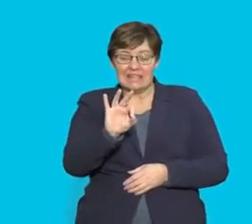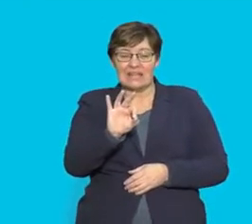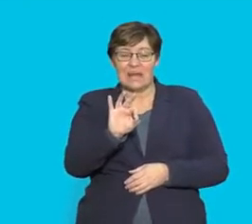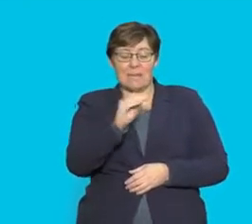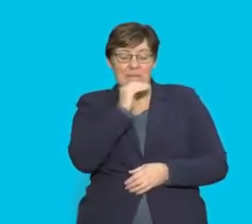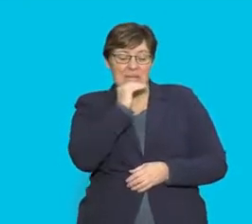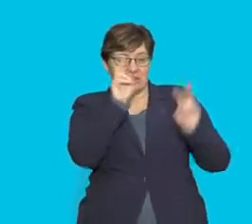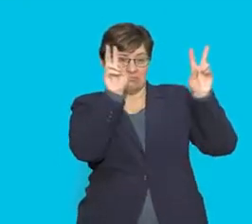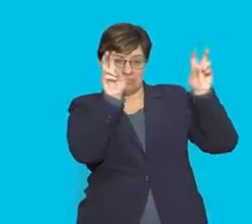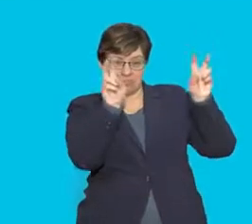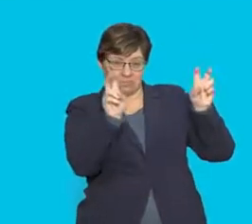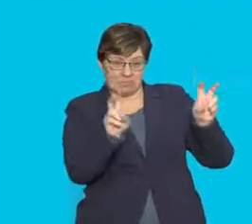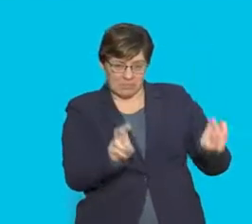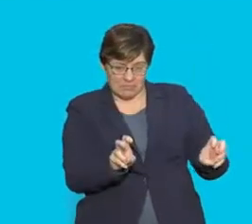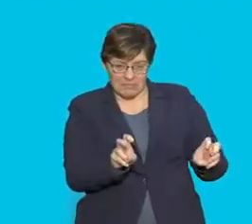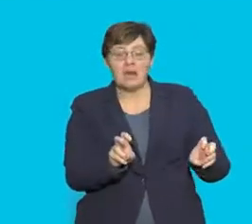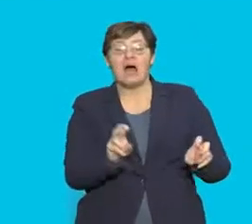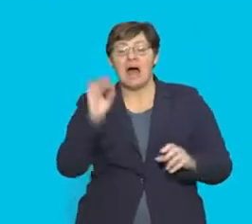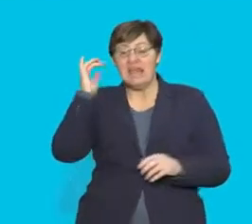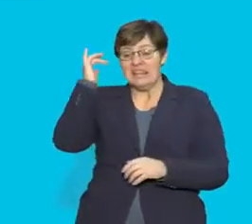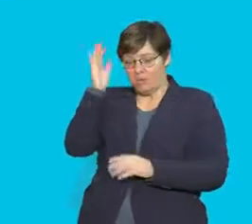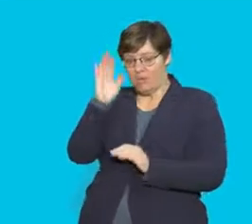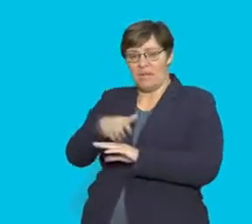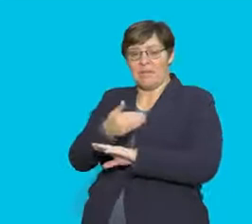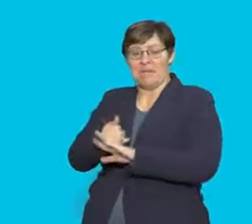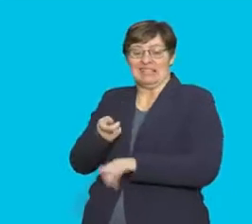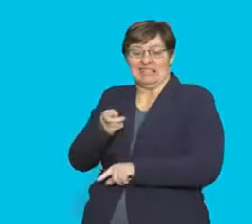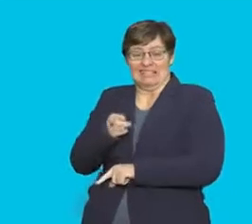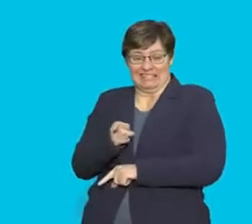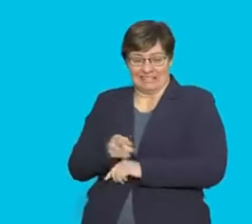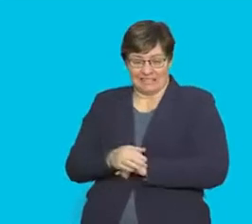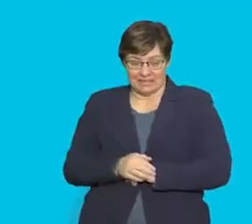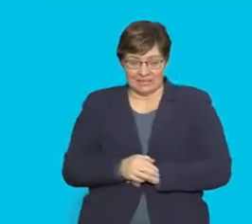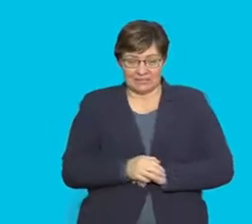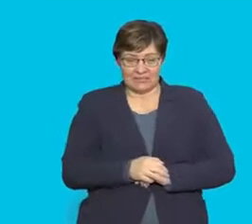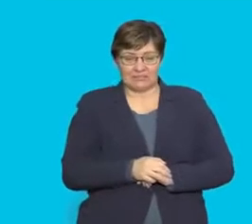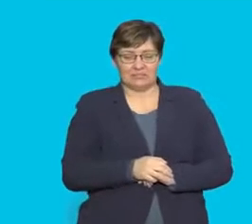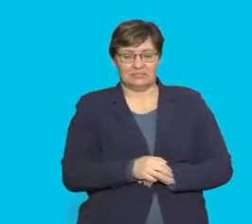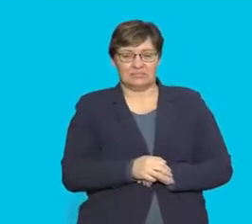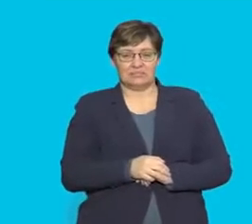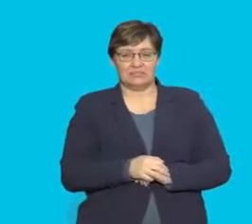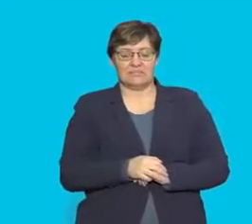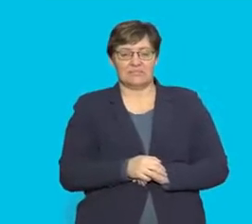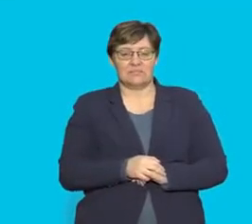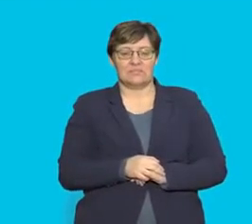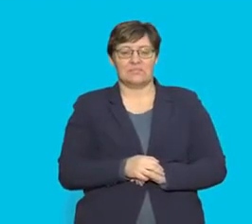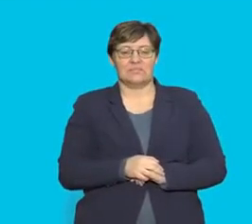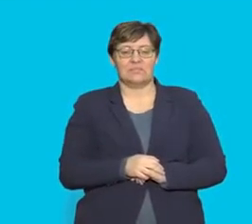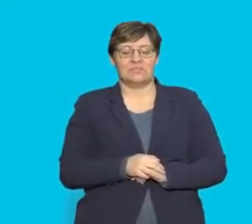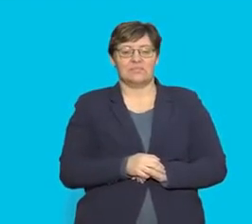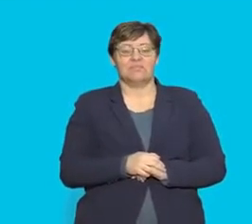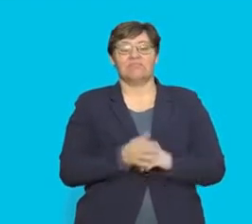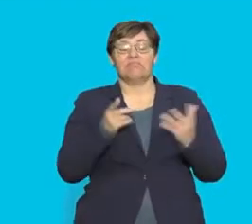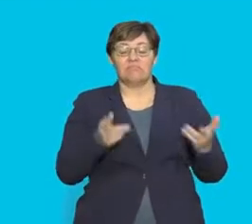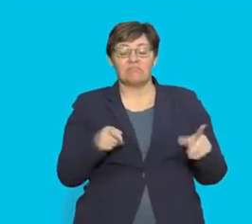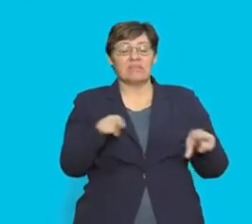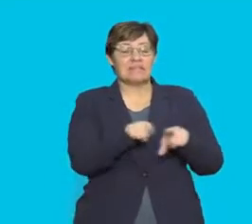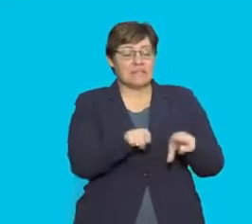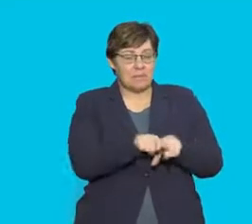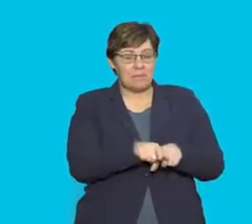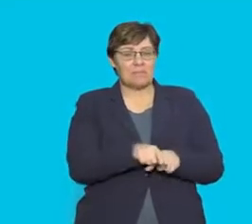based in, right? And that's where we're drawing all of this information we're going to try and talk about now. Euclide also